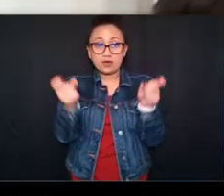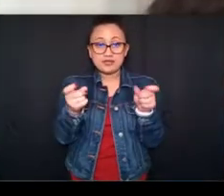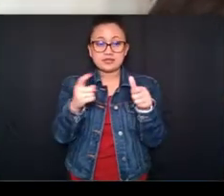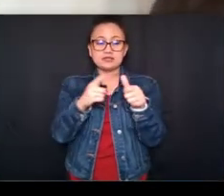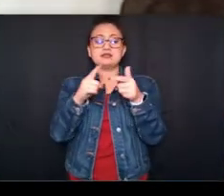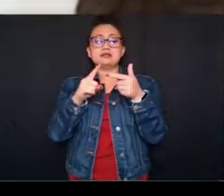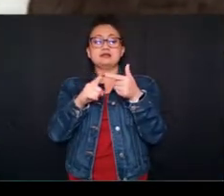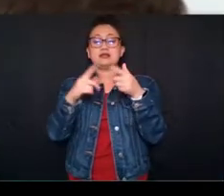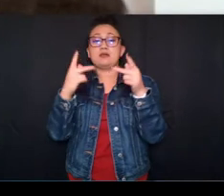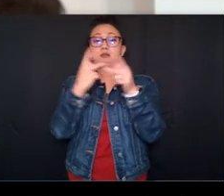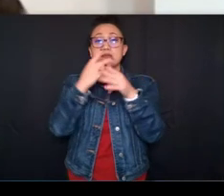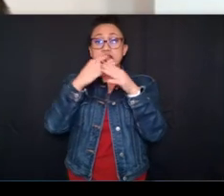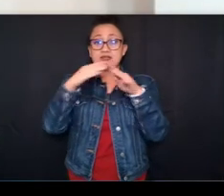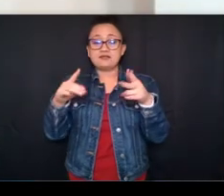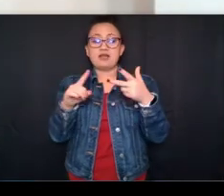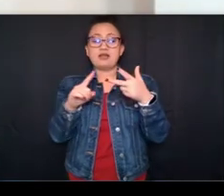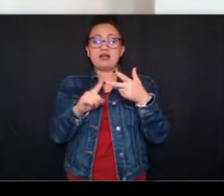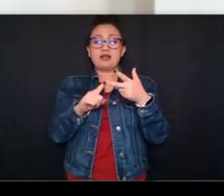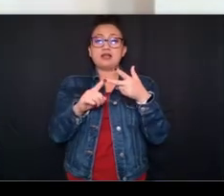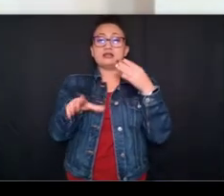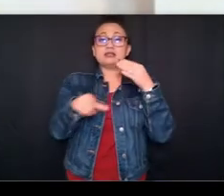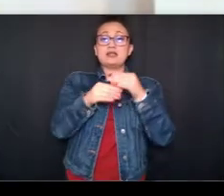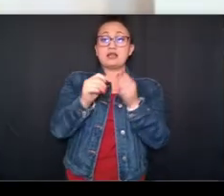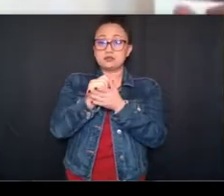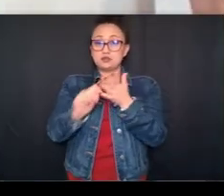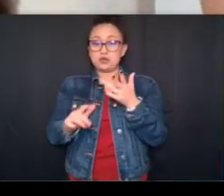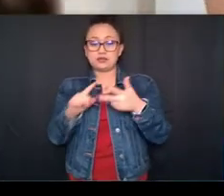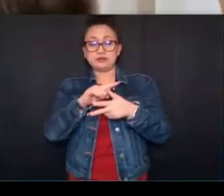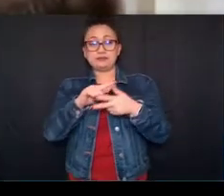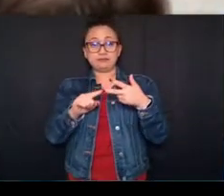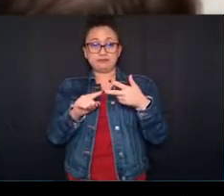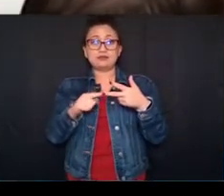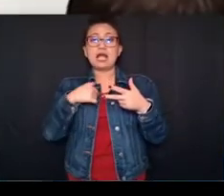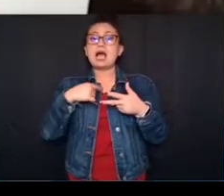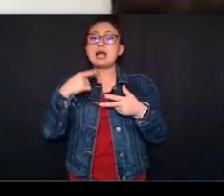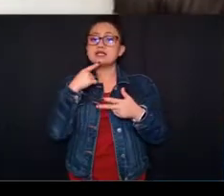subtraction. And I keep saying it over and over again because it's honestly one of